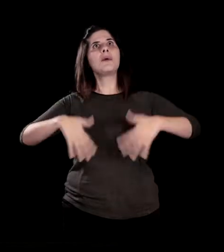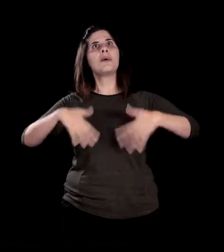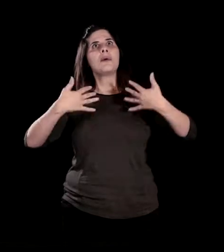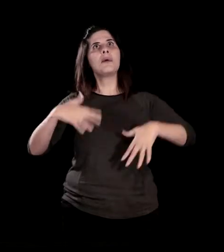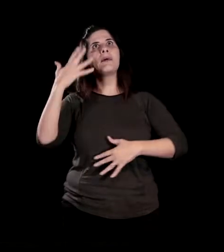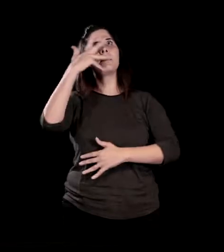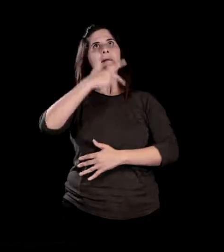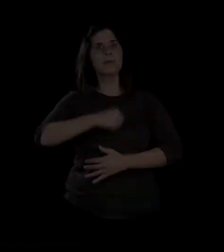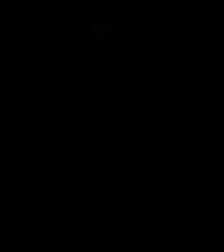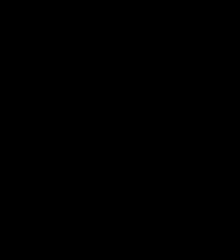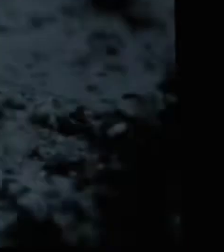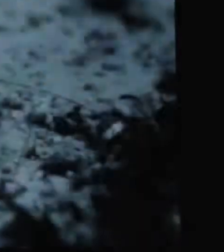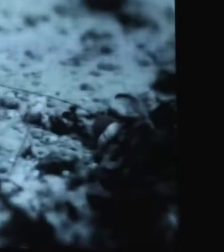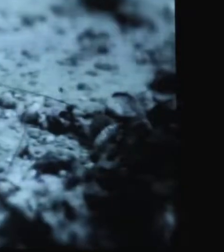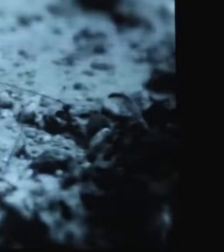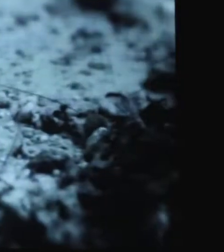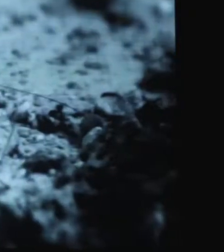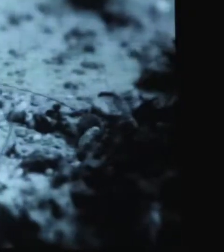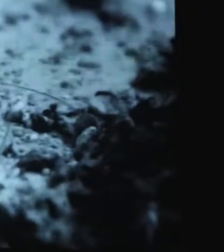front of the audience.